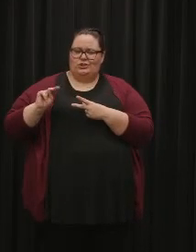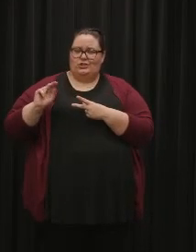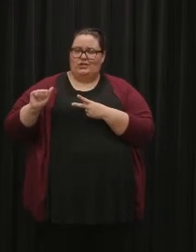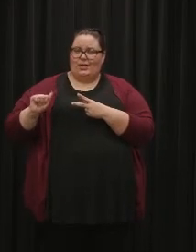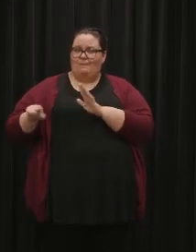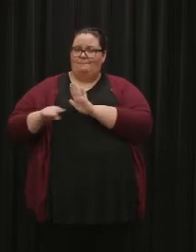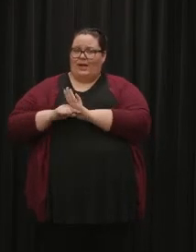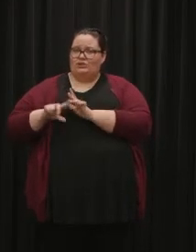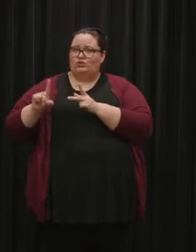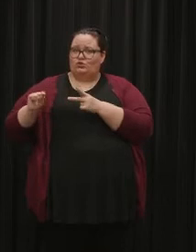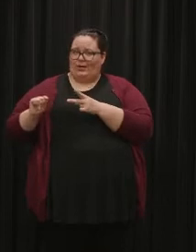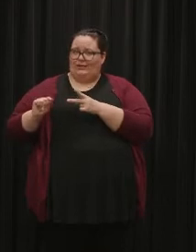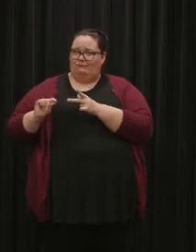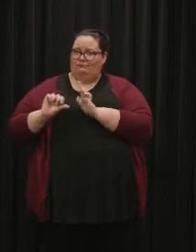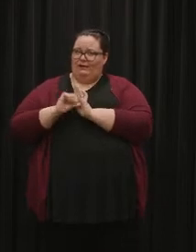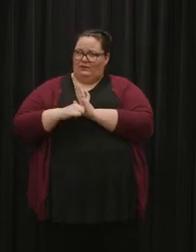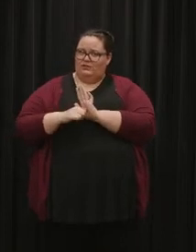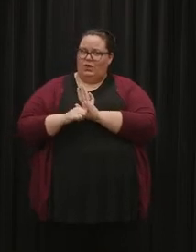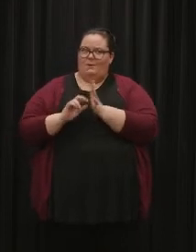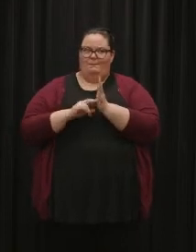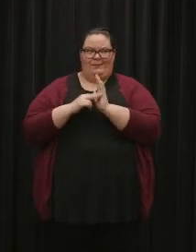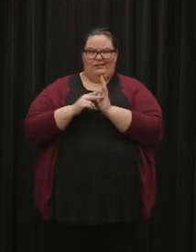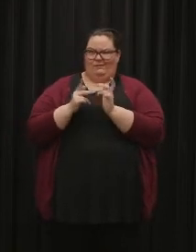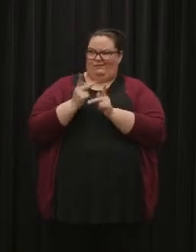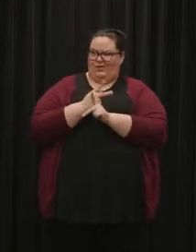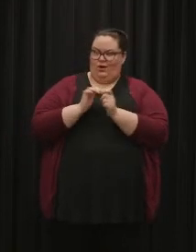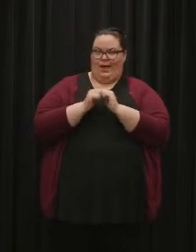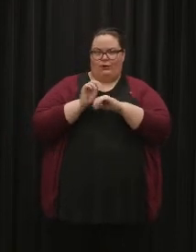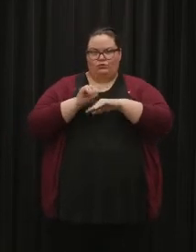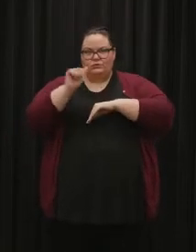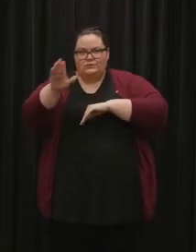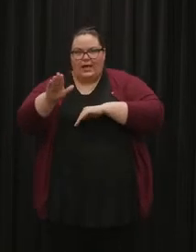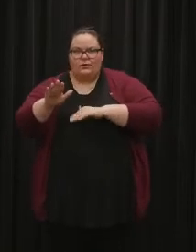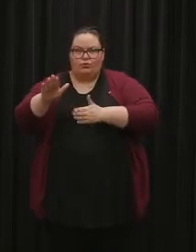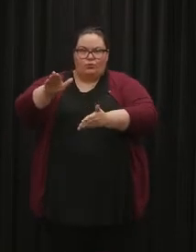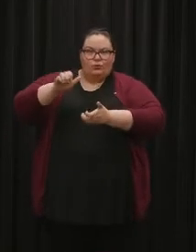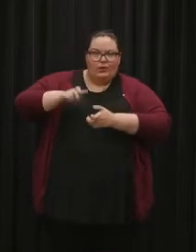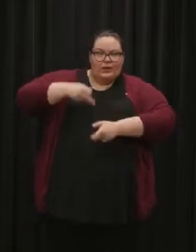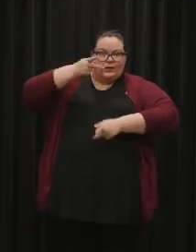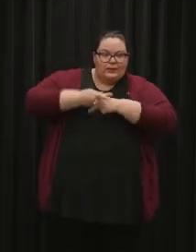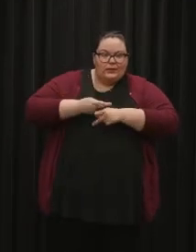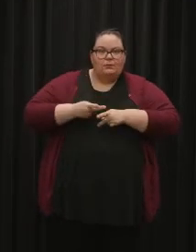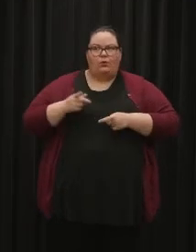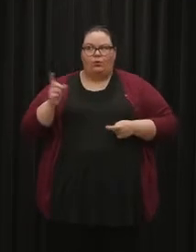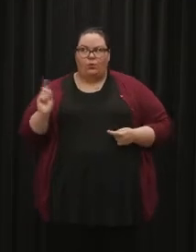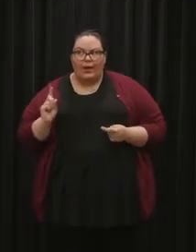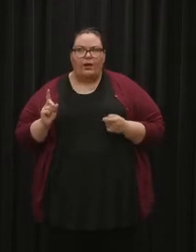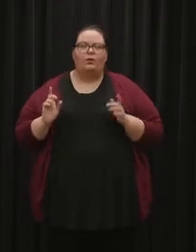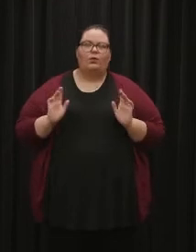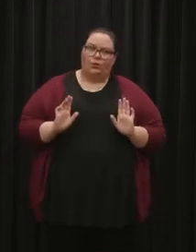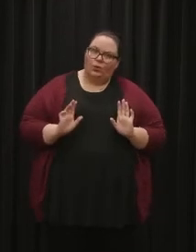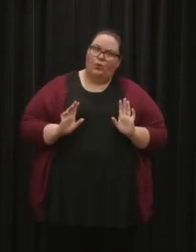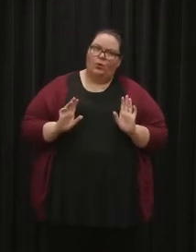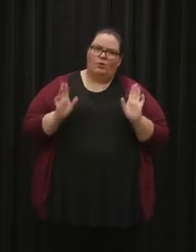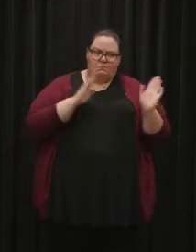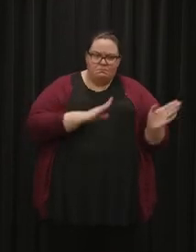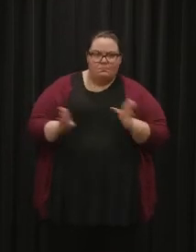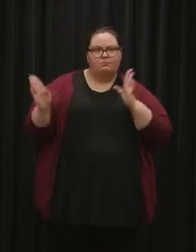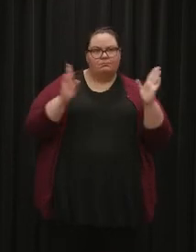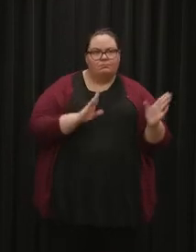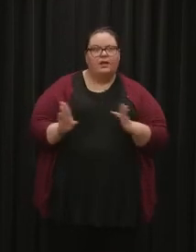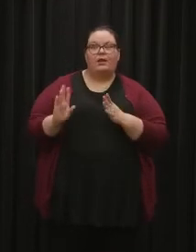minus 20. So those have logistic issues in terms of the transportation and the logistics around where they have to be stored, and what